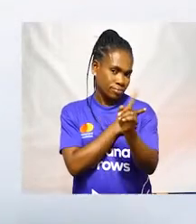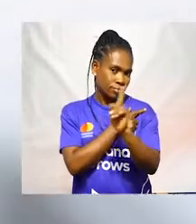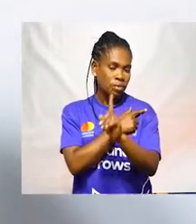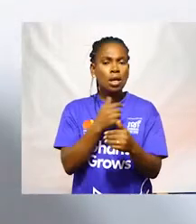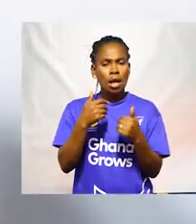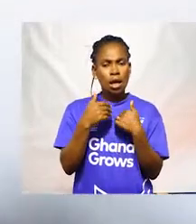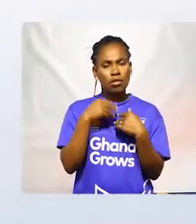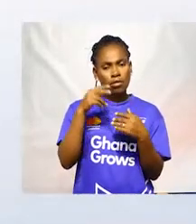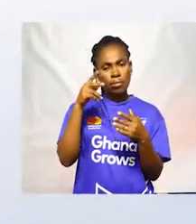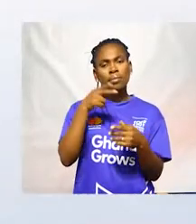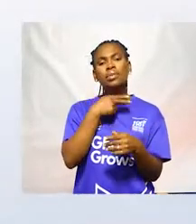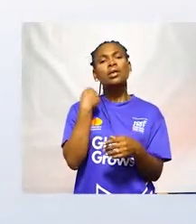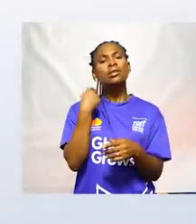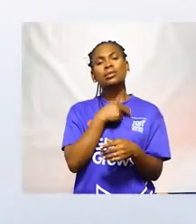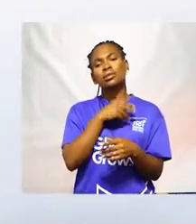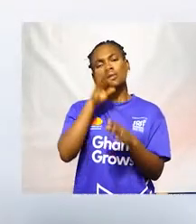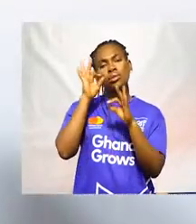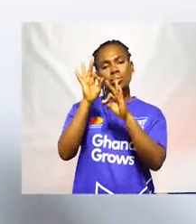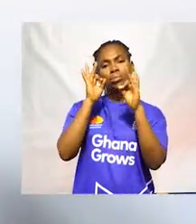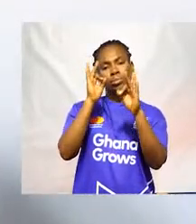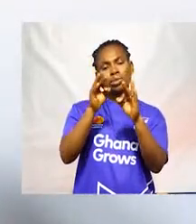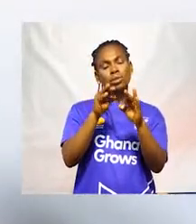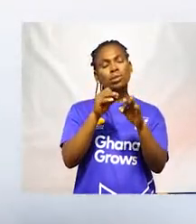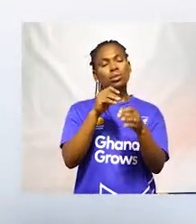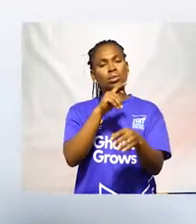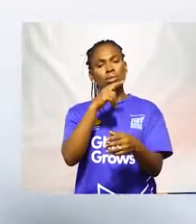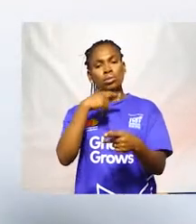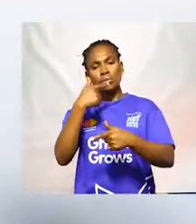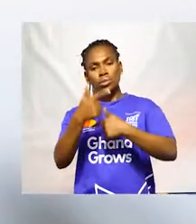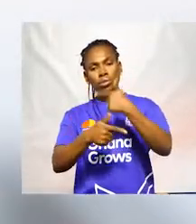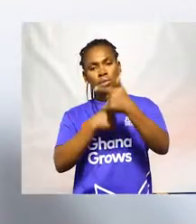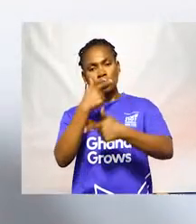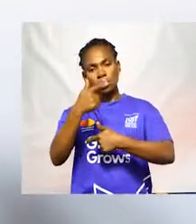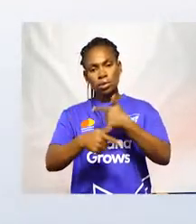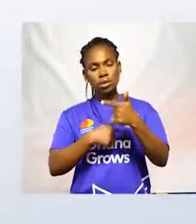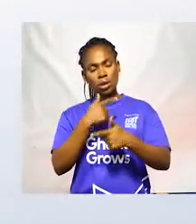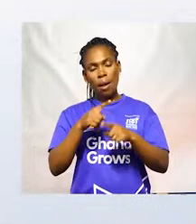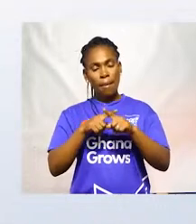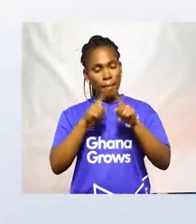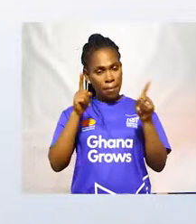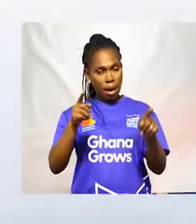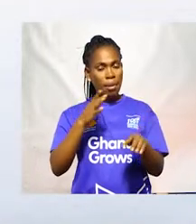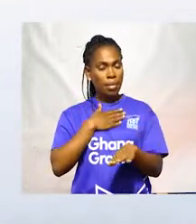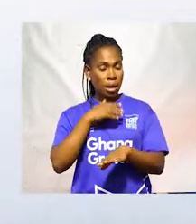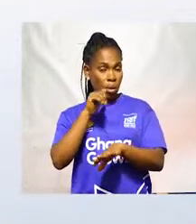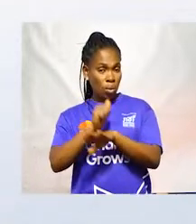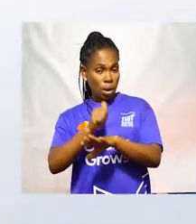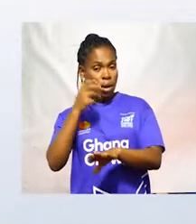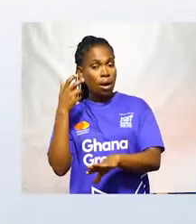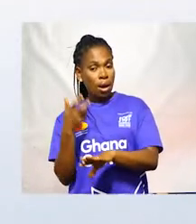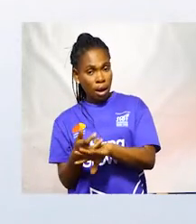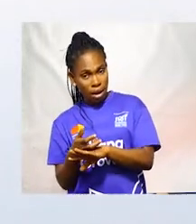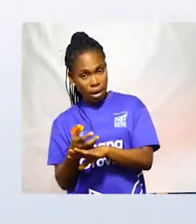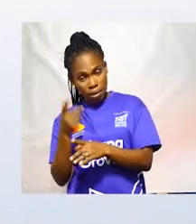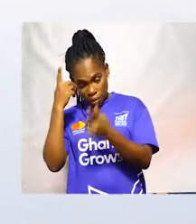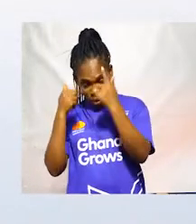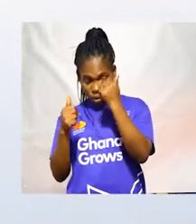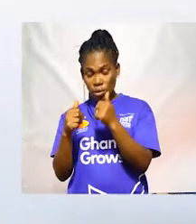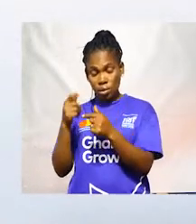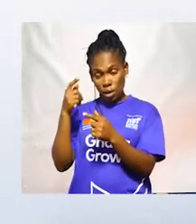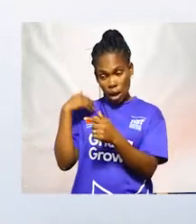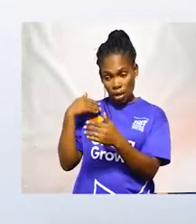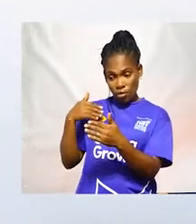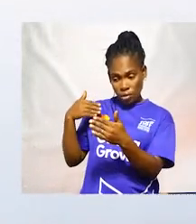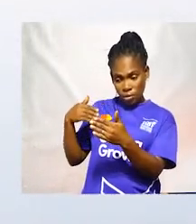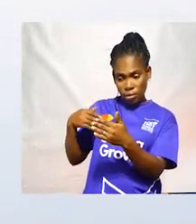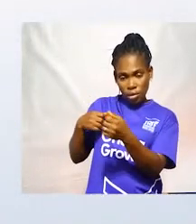grace says, I work hard, but I acknowledge that my hard work is because there is a backing